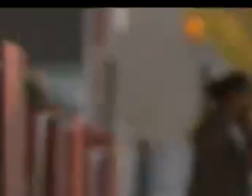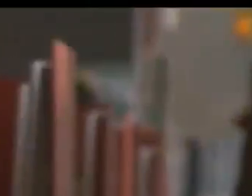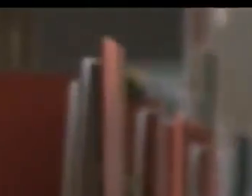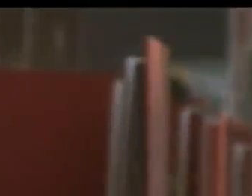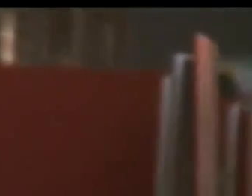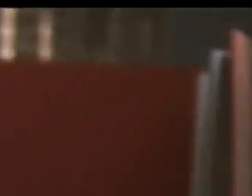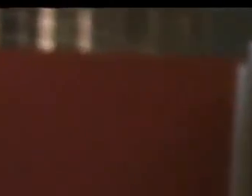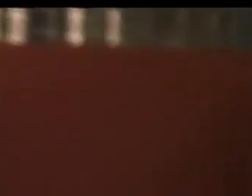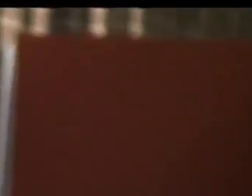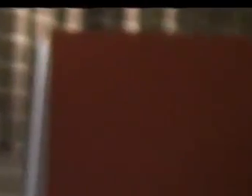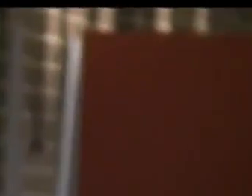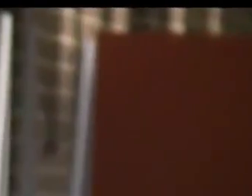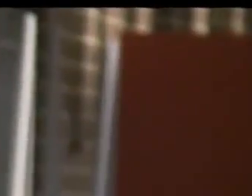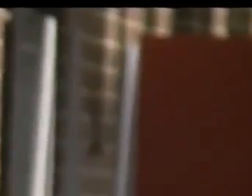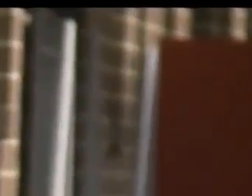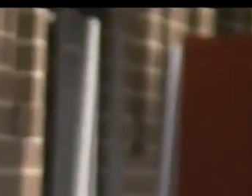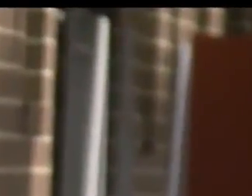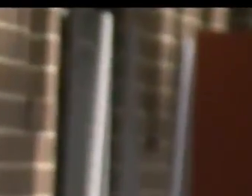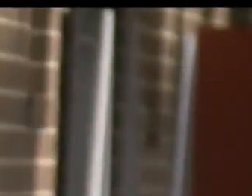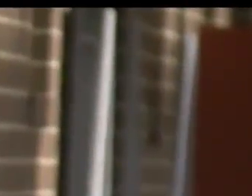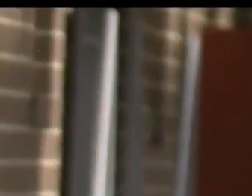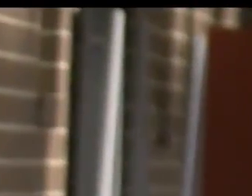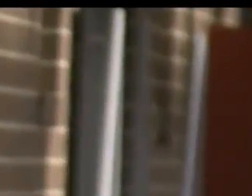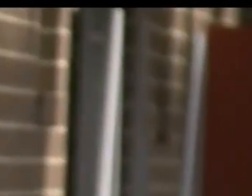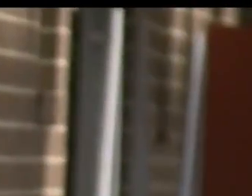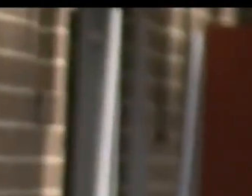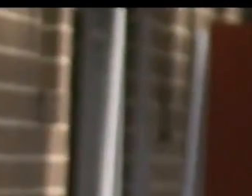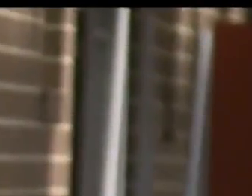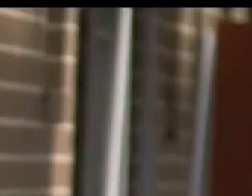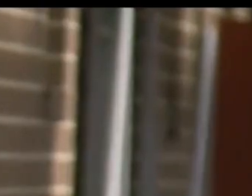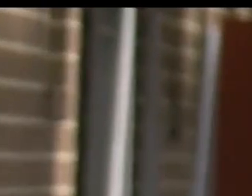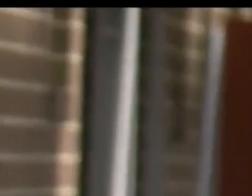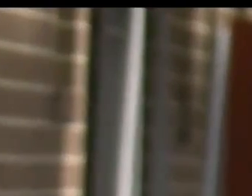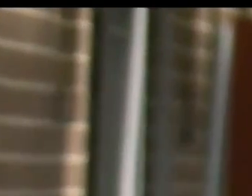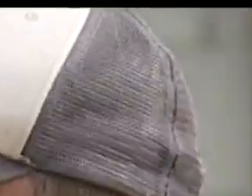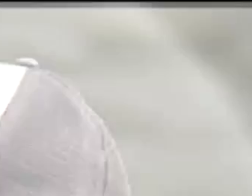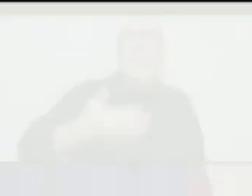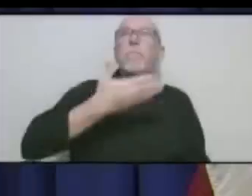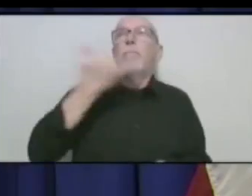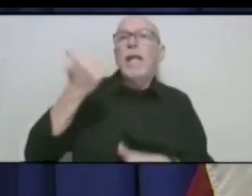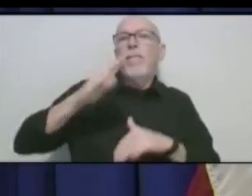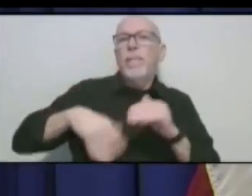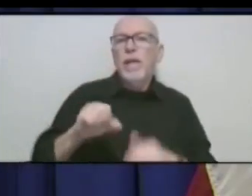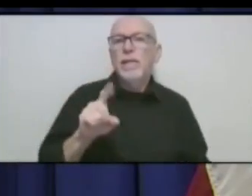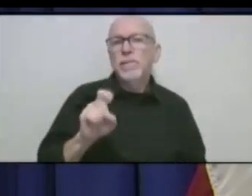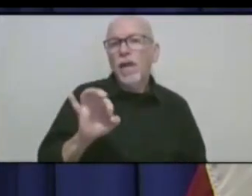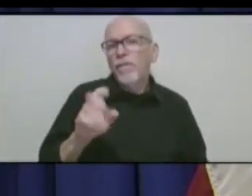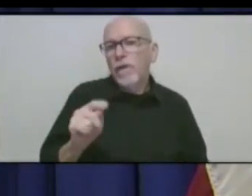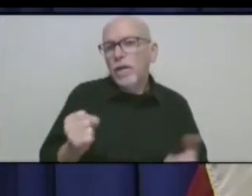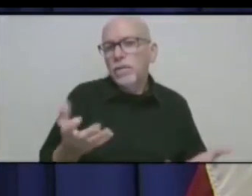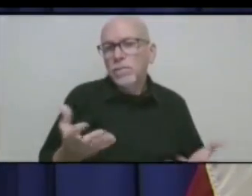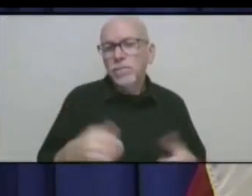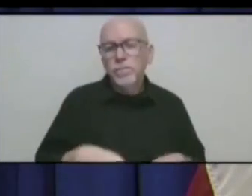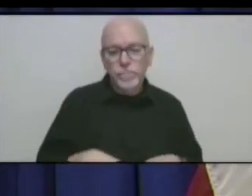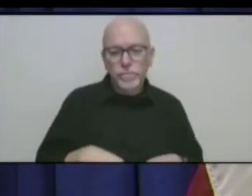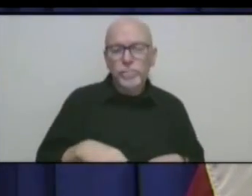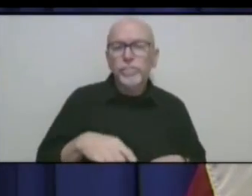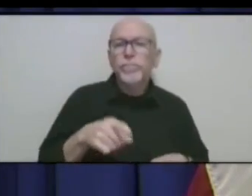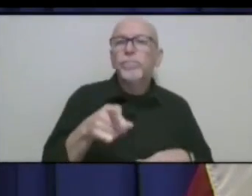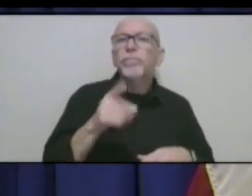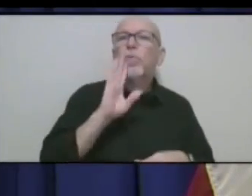though. She says a vaccine doesn't mean we let our guard down. The vaccine will protect Hoosiers from contracting